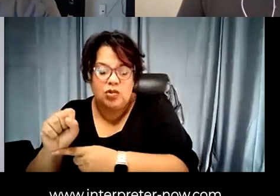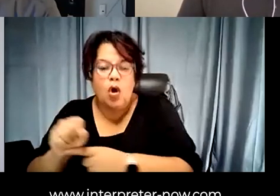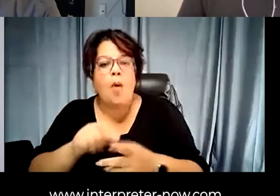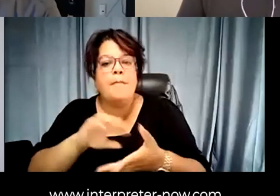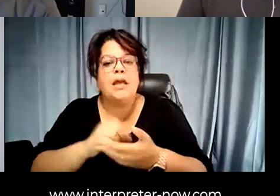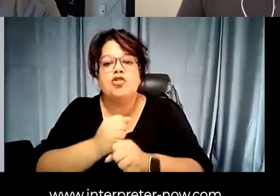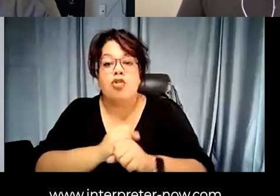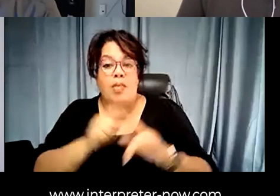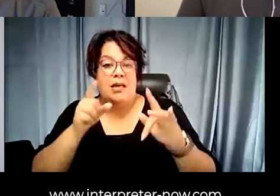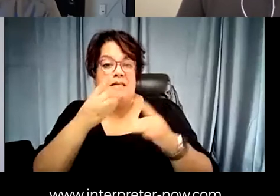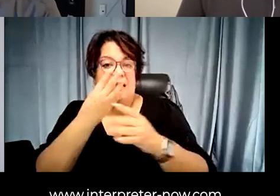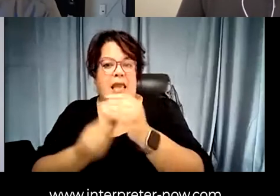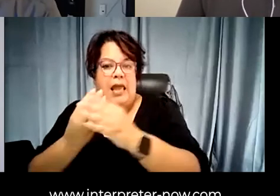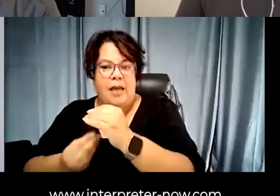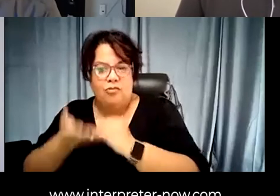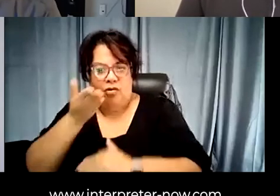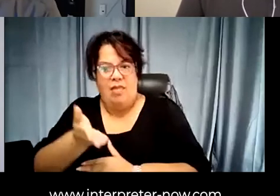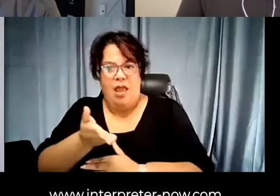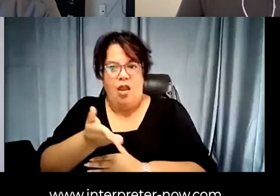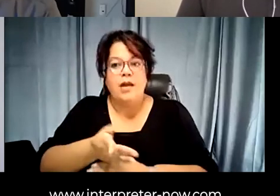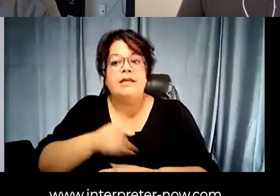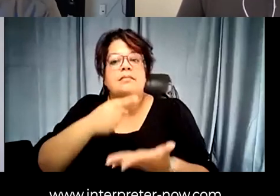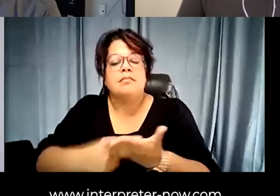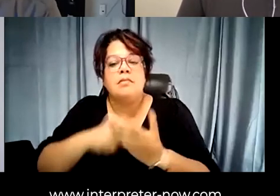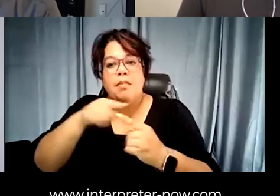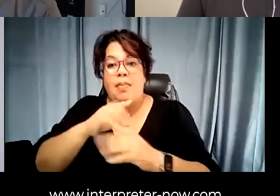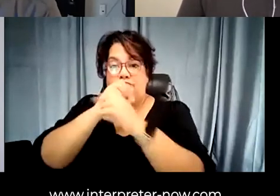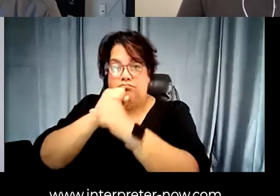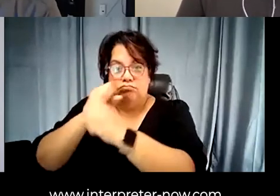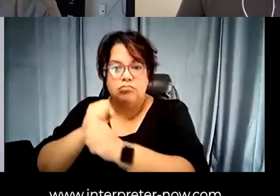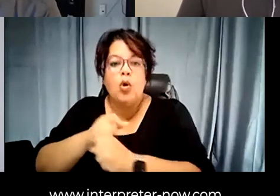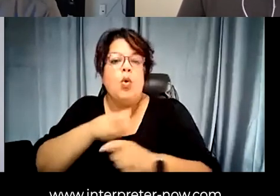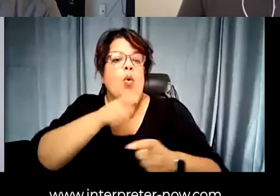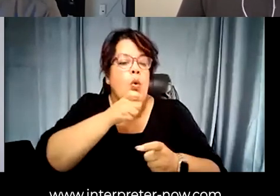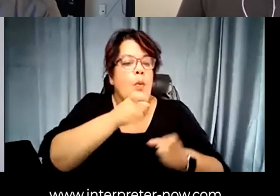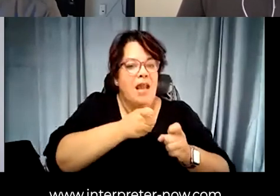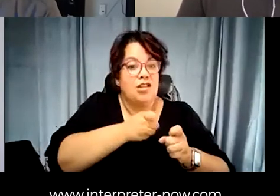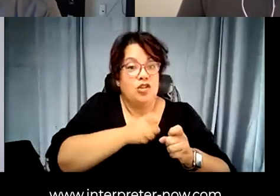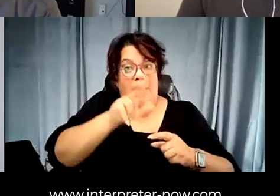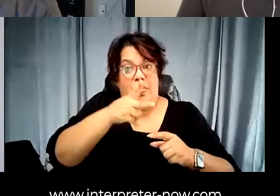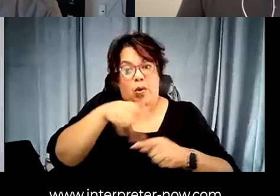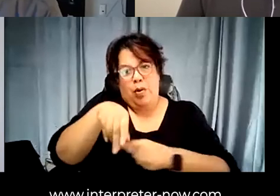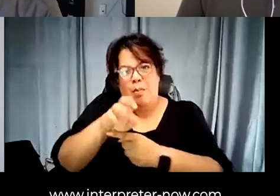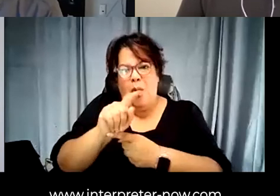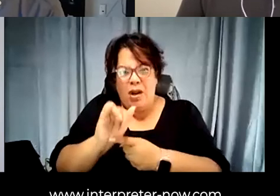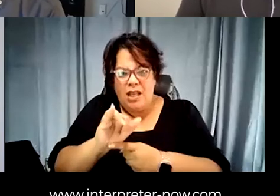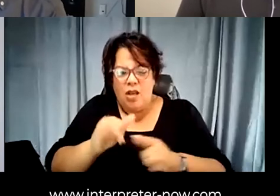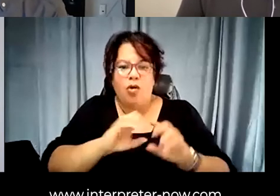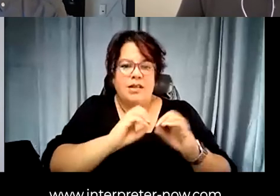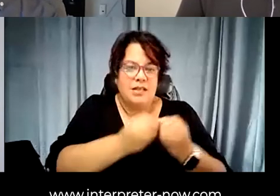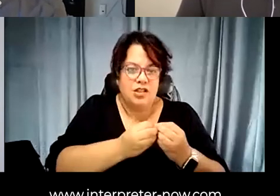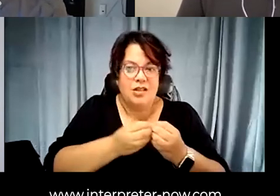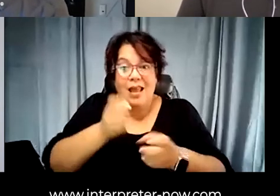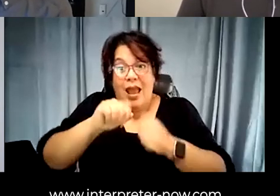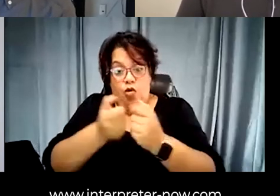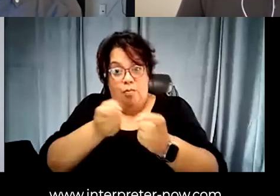just being upfront, speaking to the confidentiality of things that are managed by third parties, highlighting where these resources are, and empowering